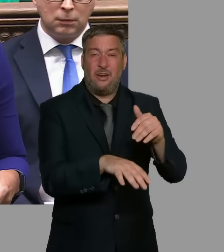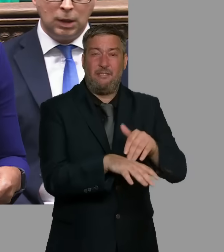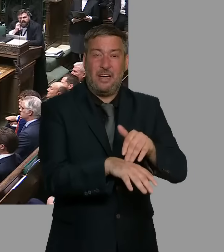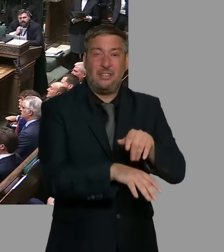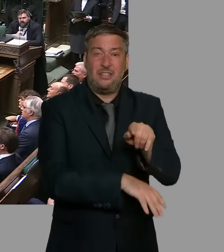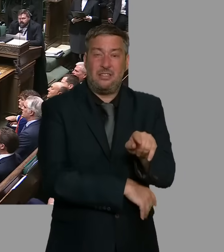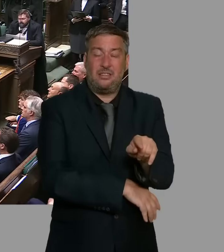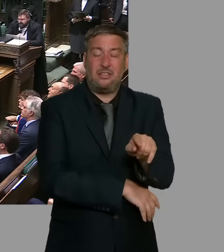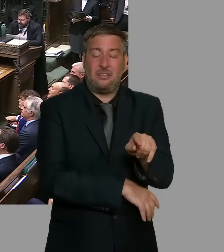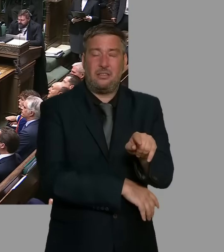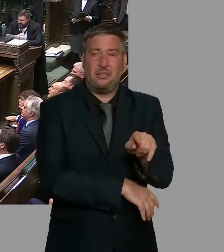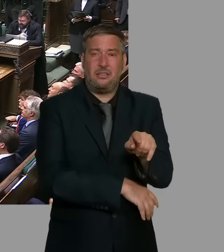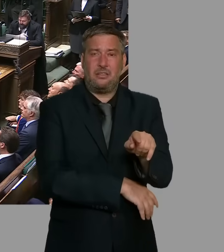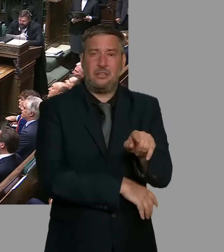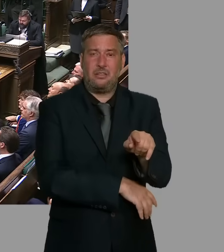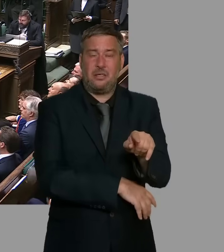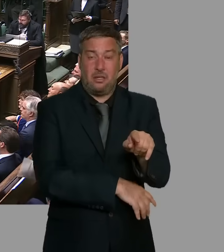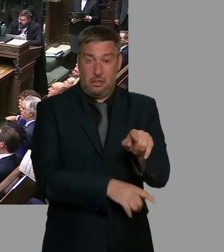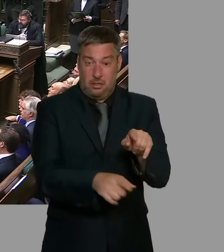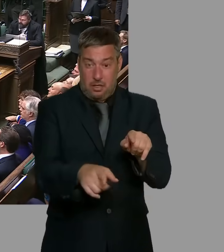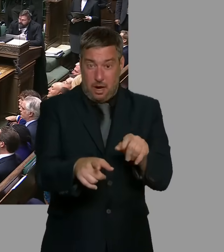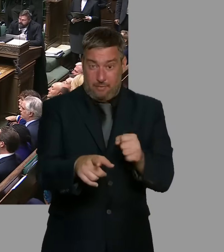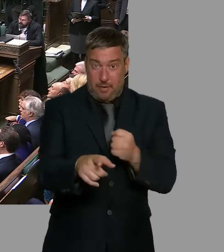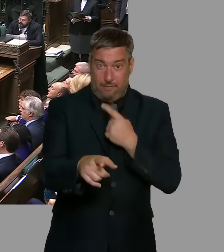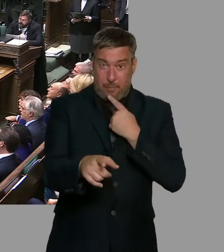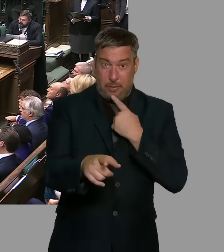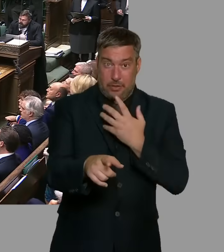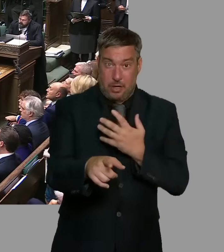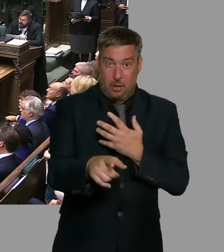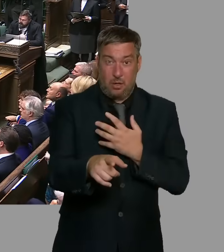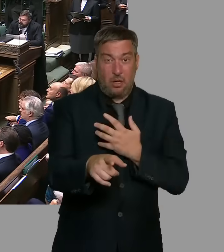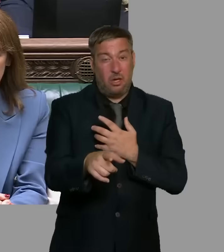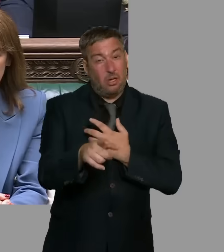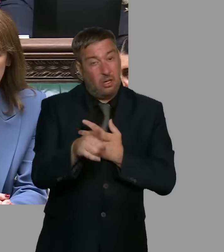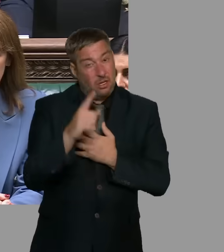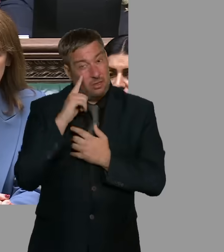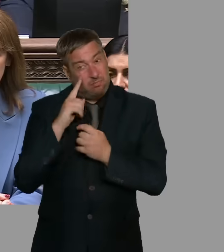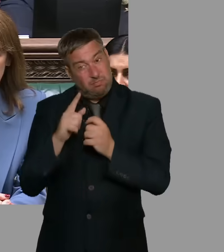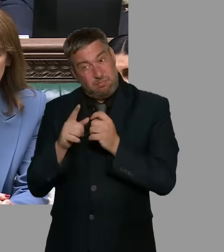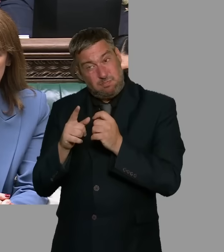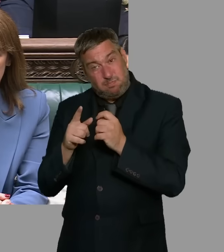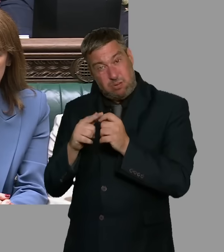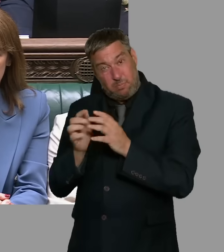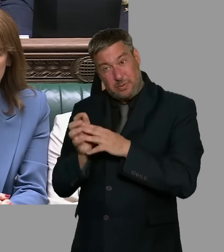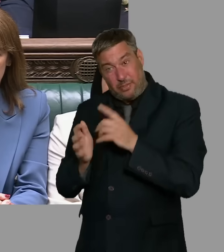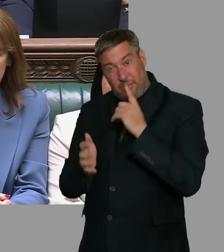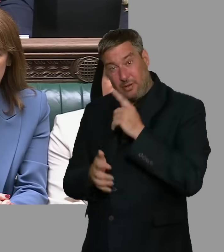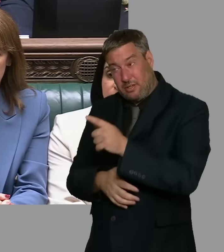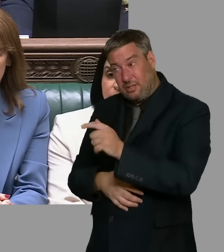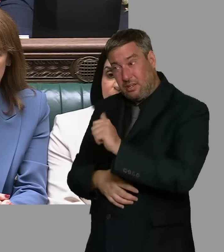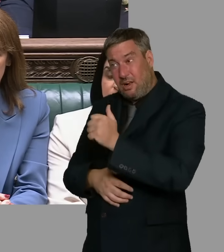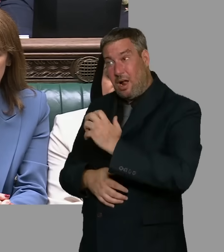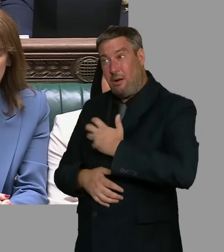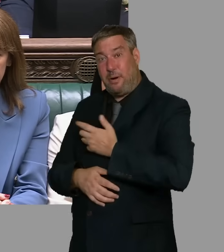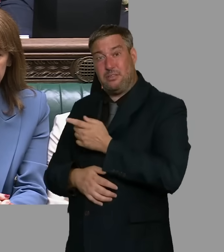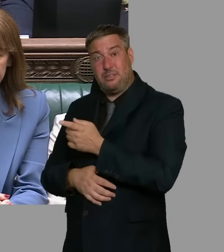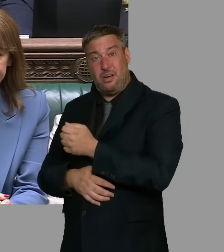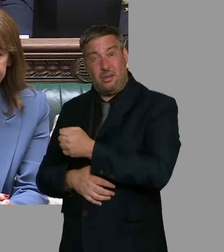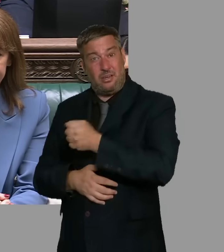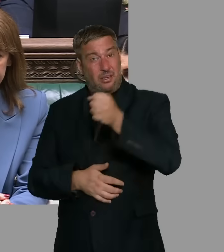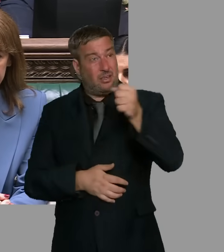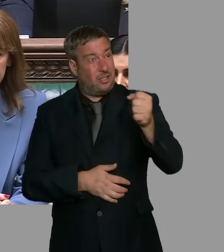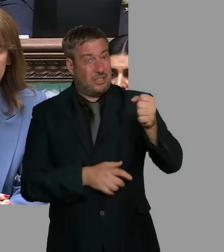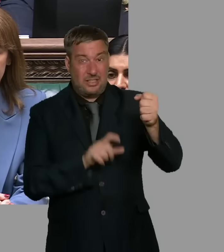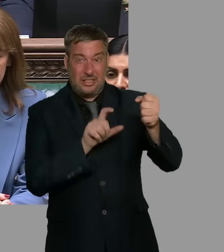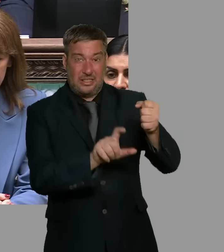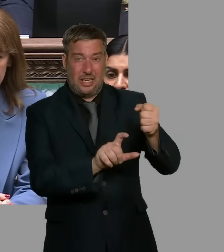in post? Mr. Speaker, the relationship between the US and the UK is one of our foremost relationships, and I have